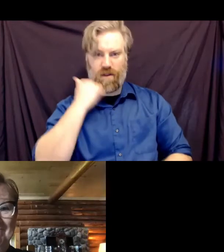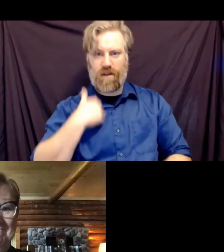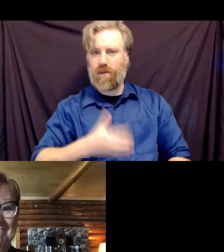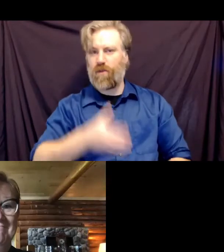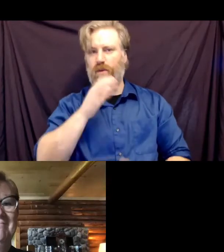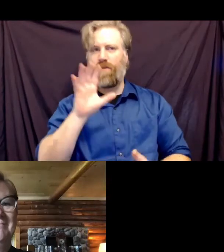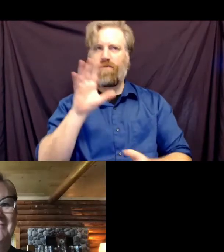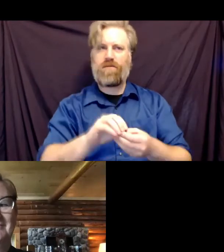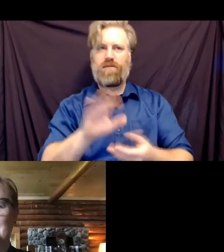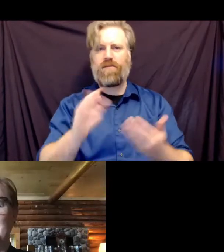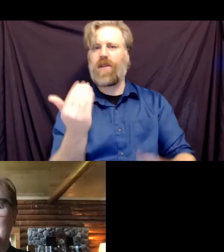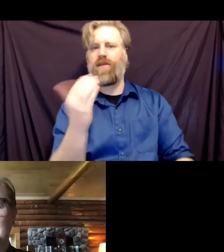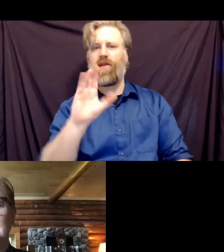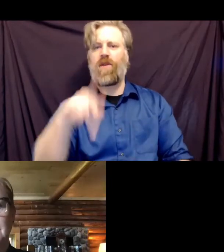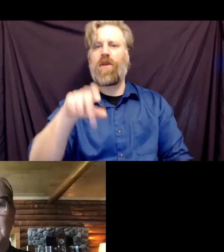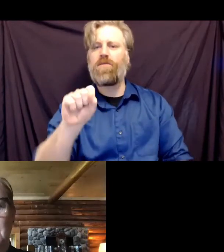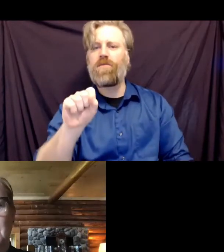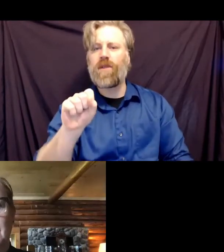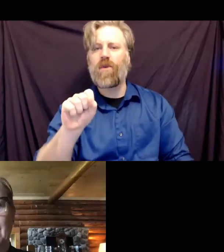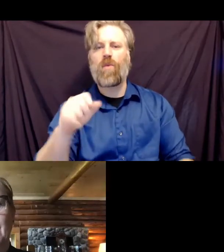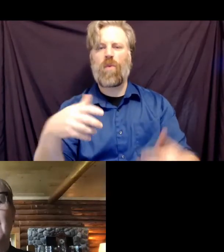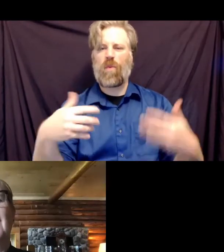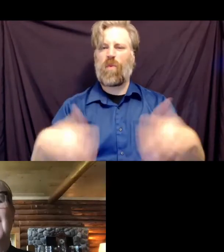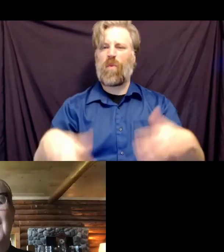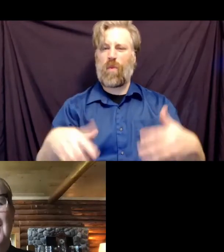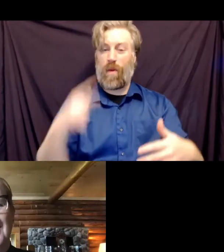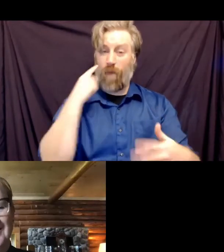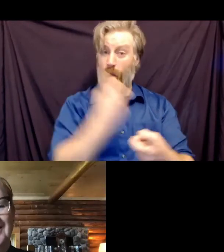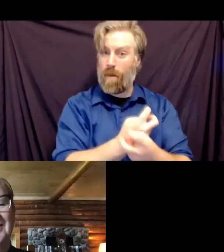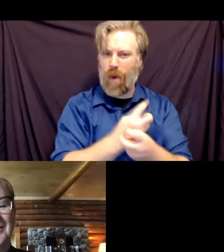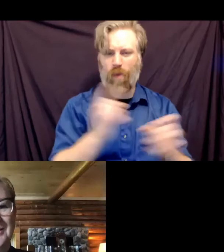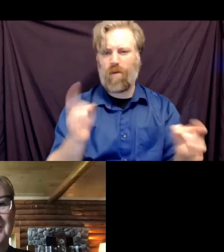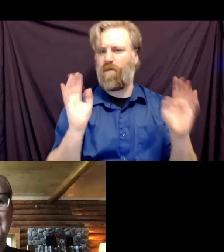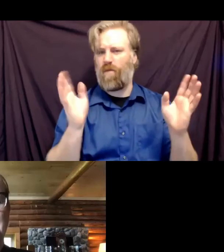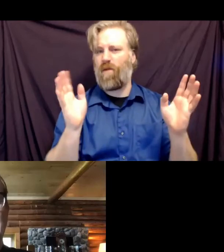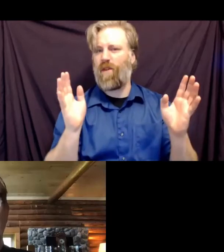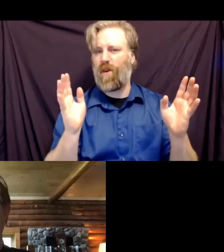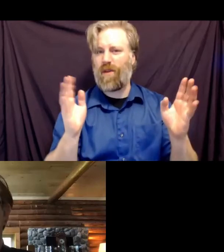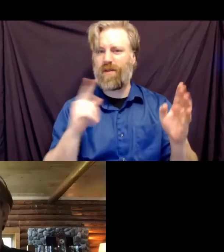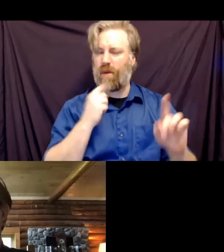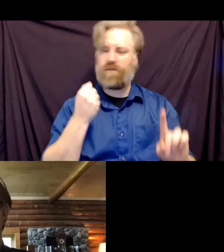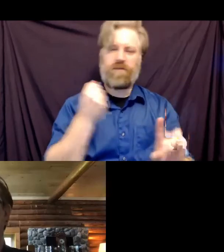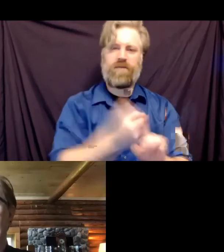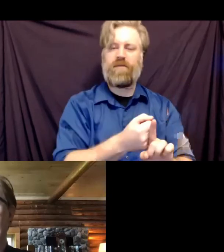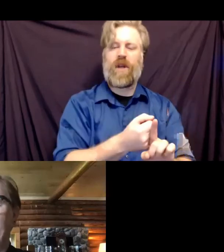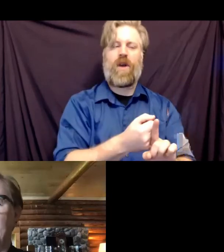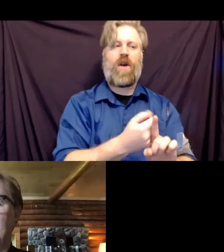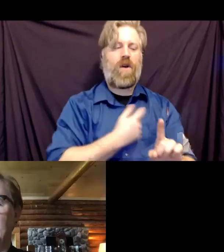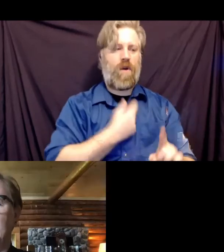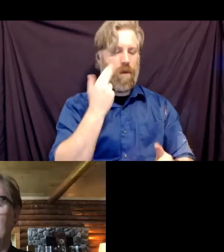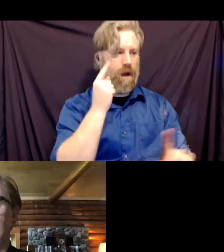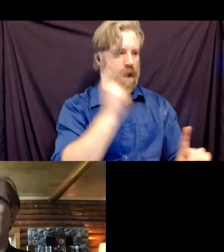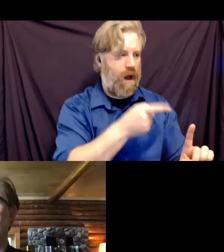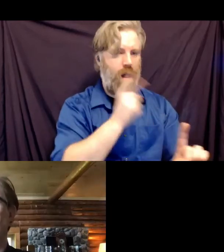and that's one of the worst things you can do for your bones, I started putting some things together. So it wasn't just